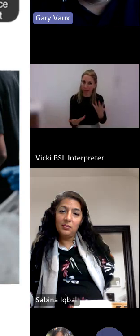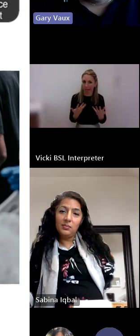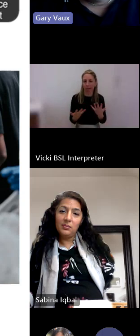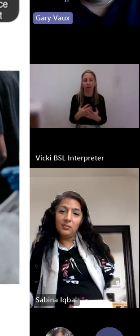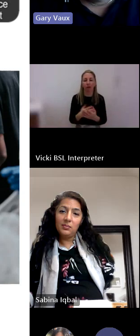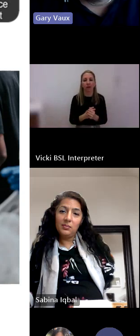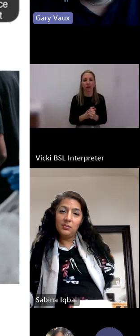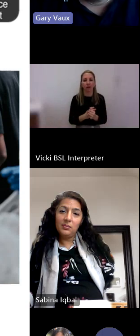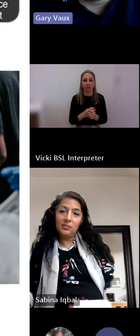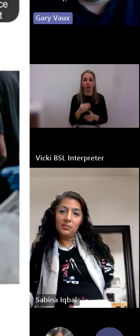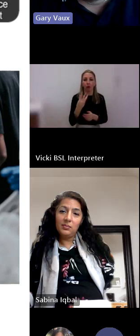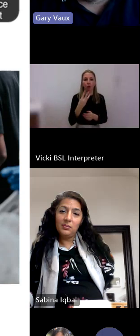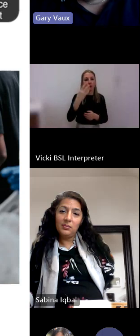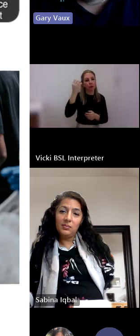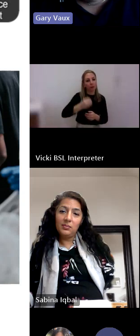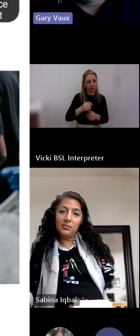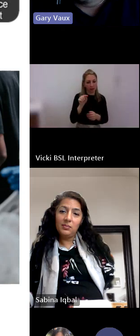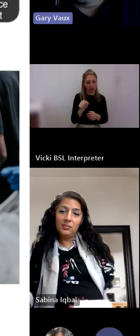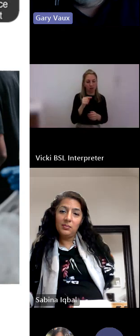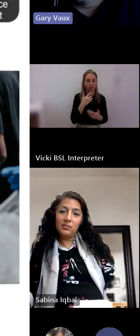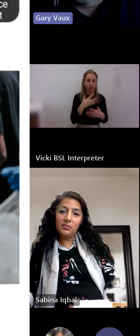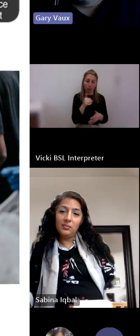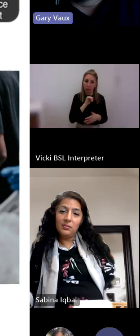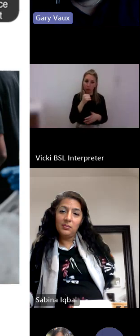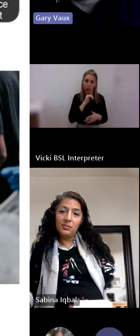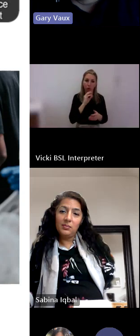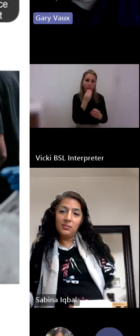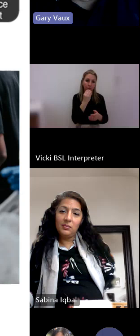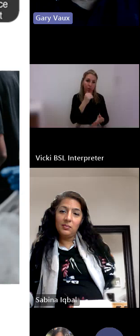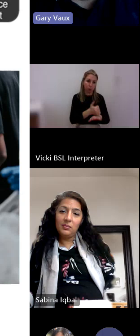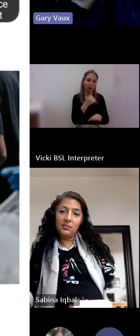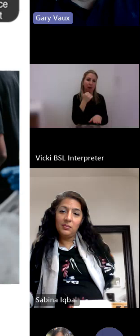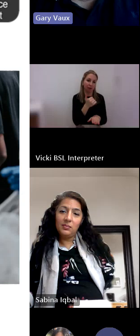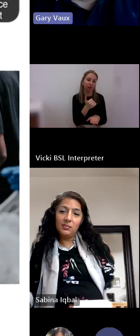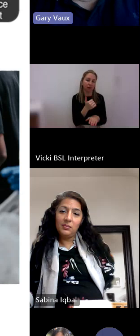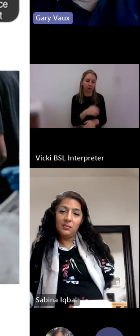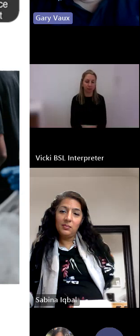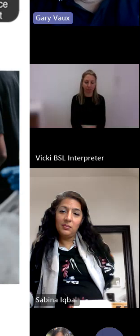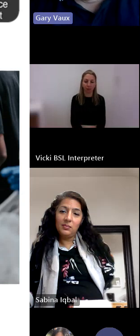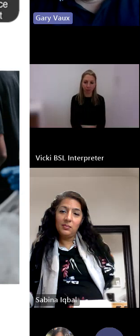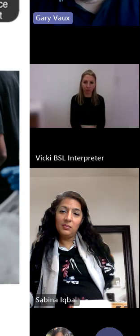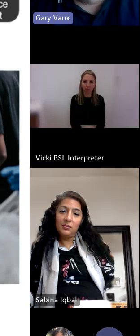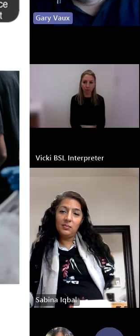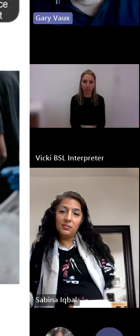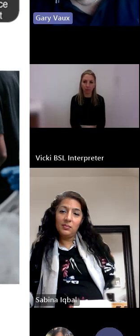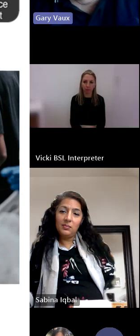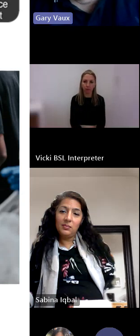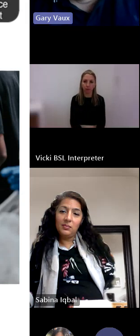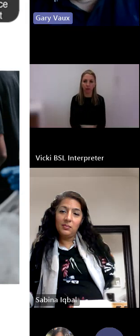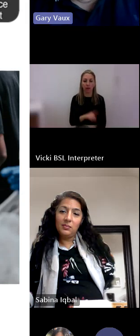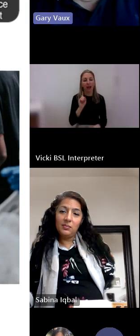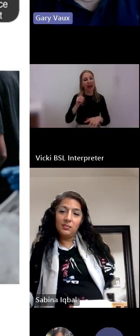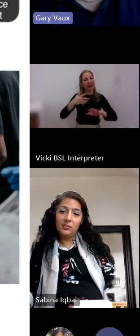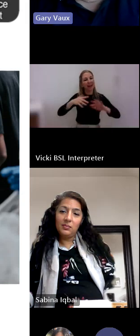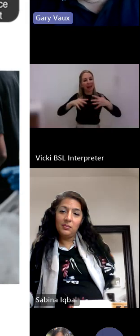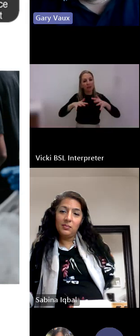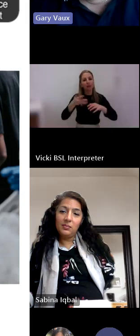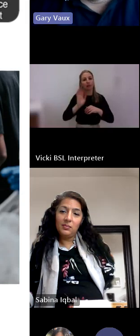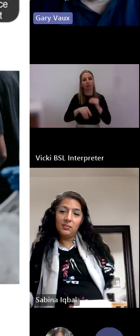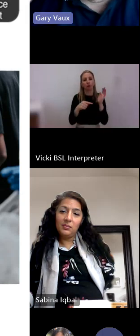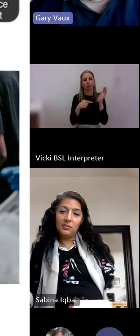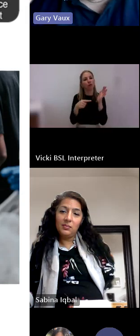3% of the population had used a food bank within the previous 12 months. And the estimate from the Trussell Trust is that there